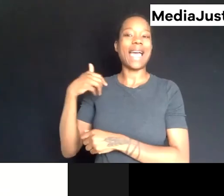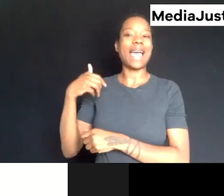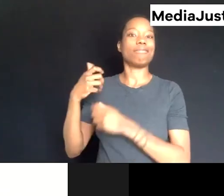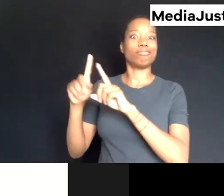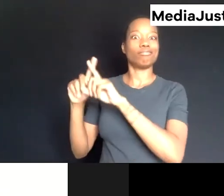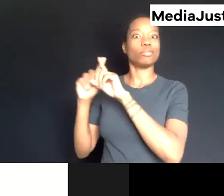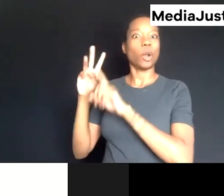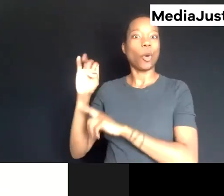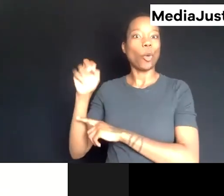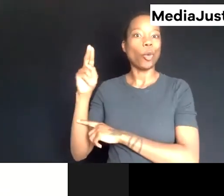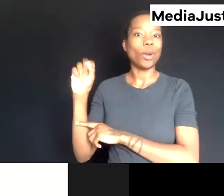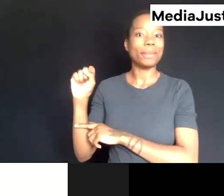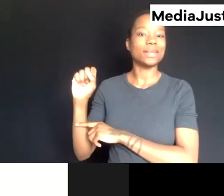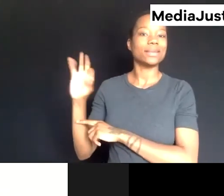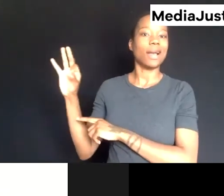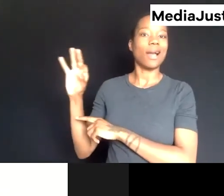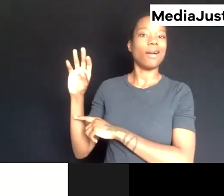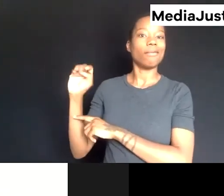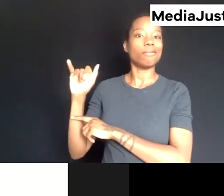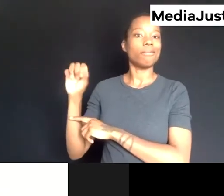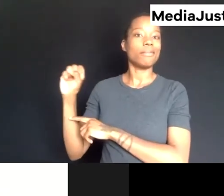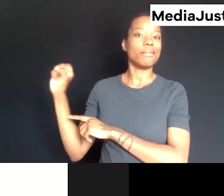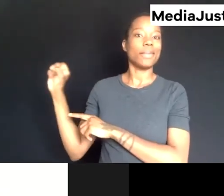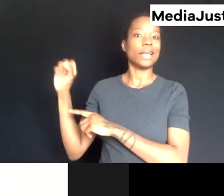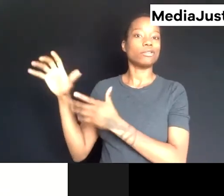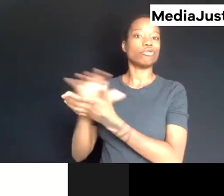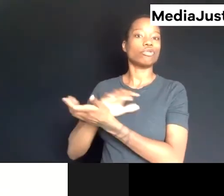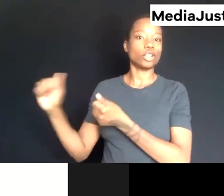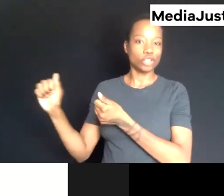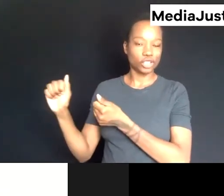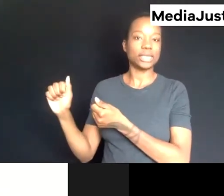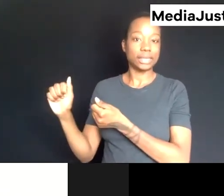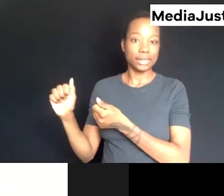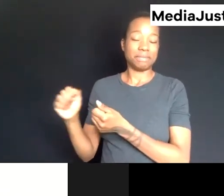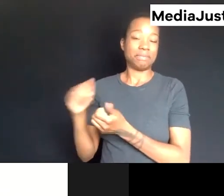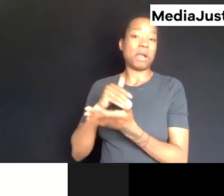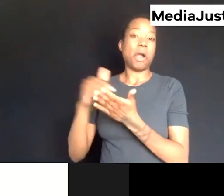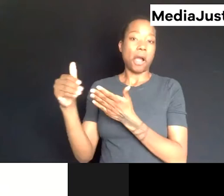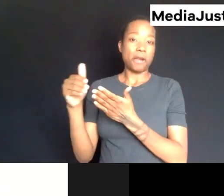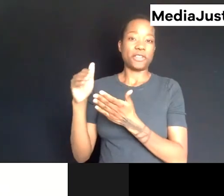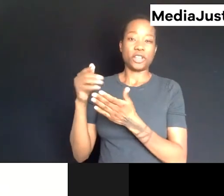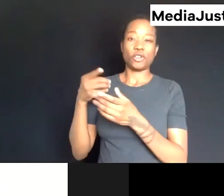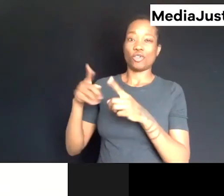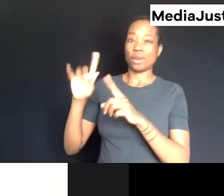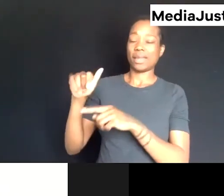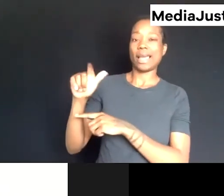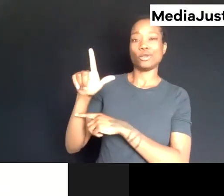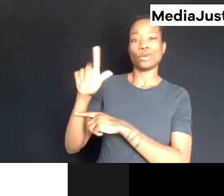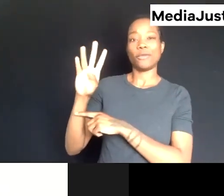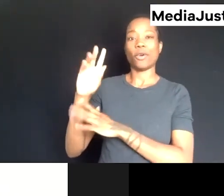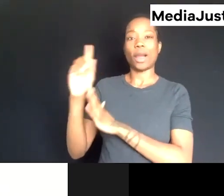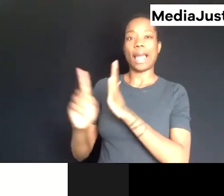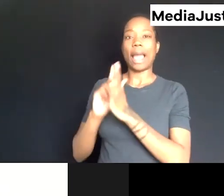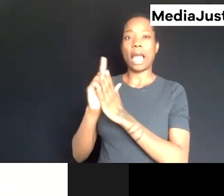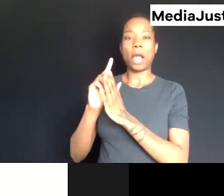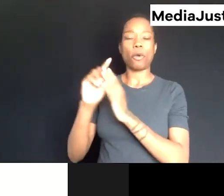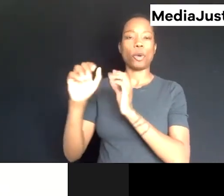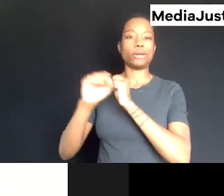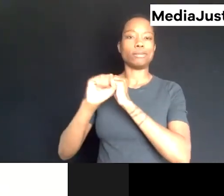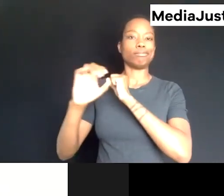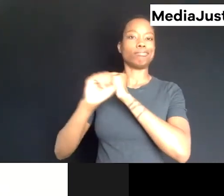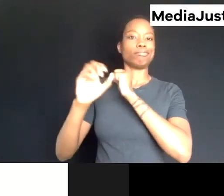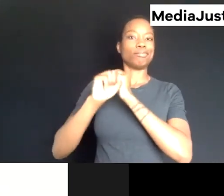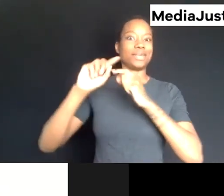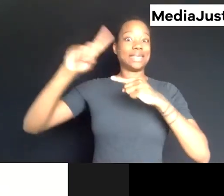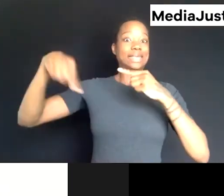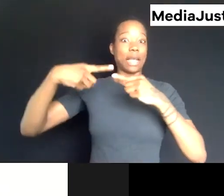And oftentimes, you know, especially in the 24-hour news cycle, when you put someone in who has an oppositional voice,